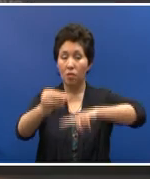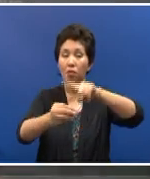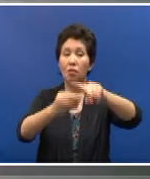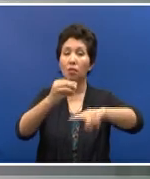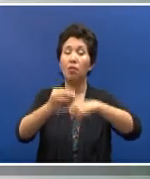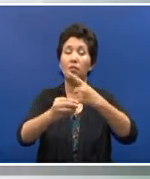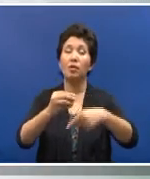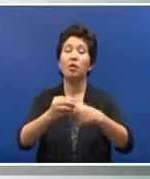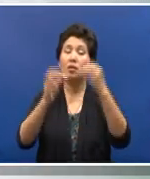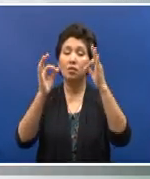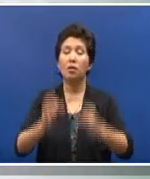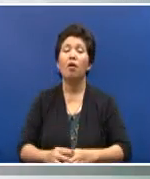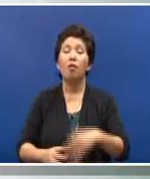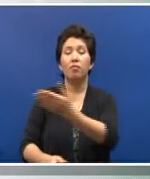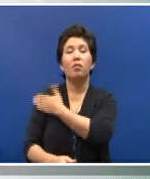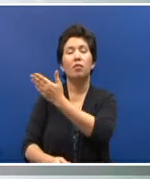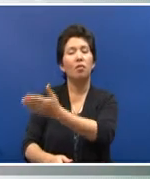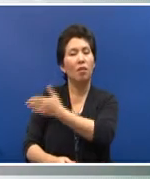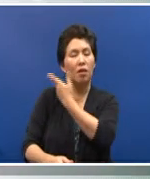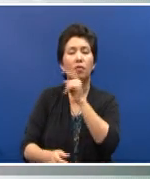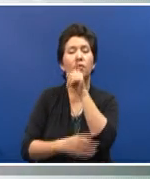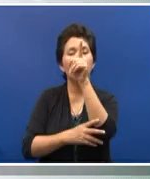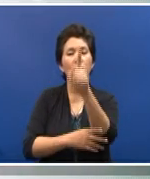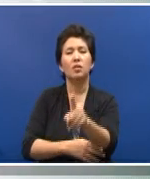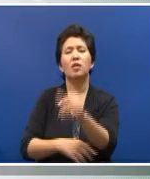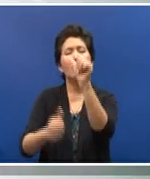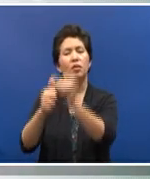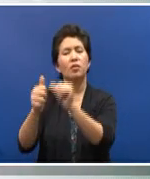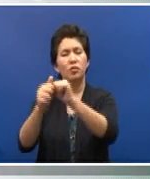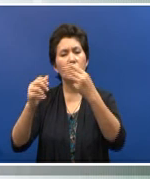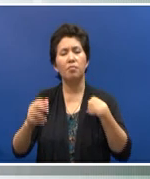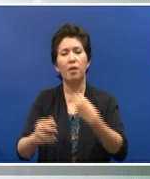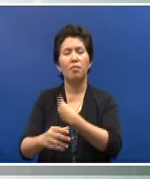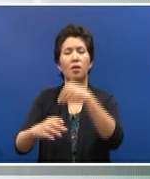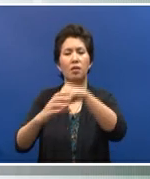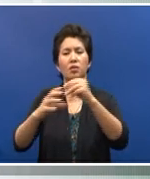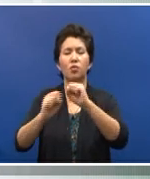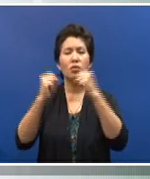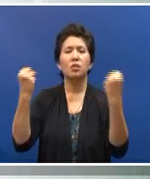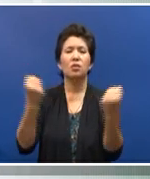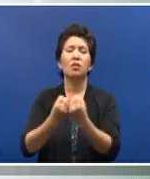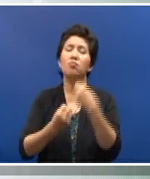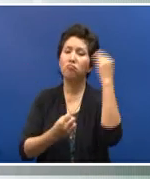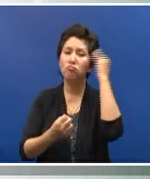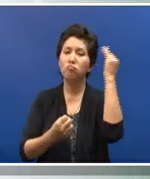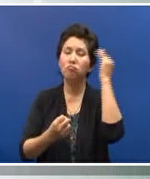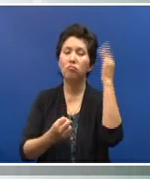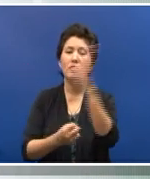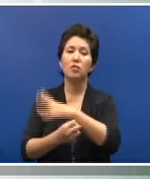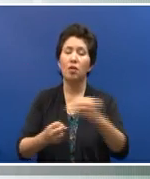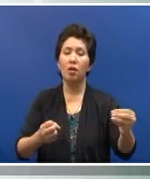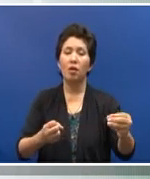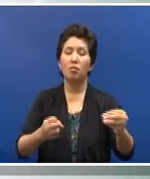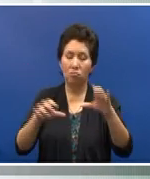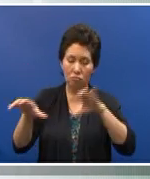of labor, okay, that ensures each and every member of societies knows and